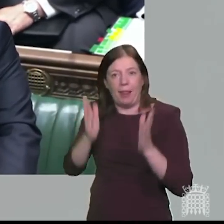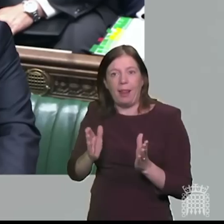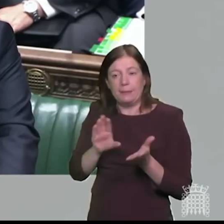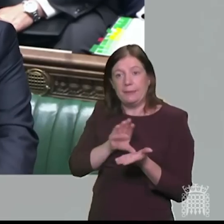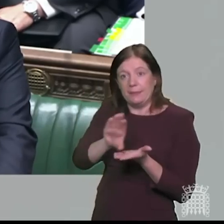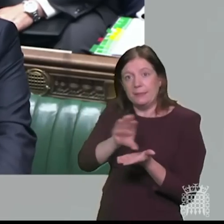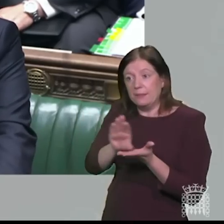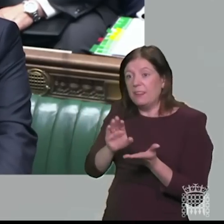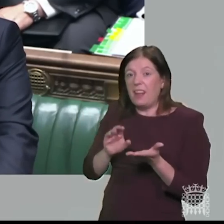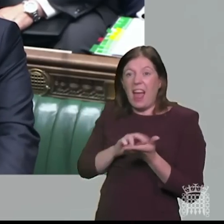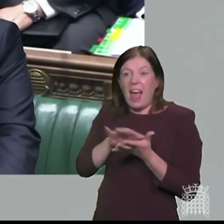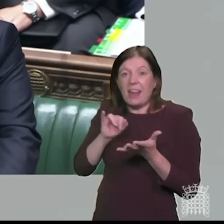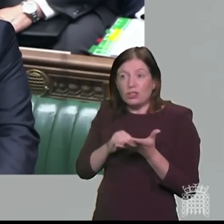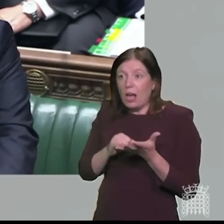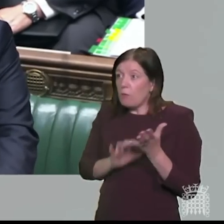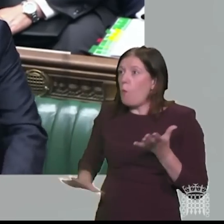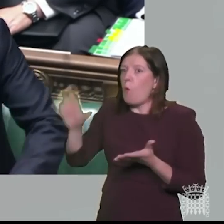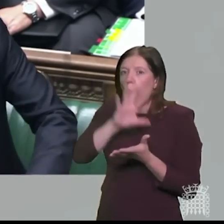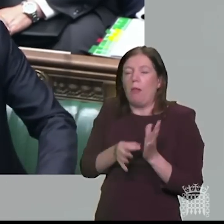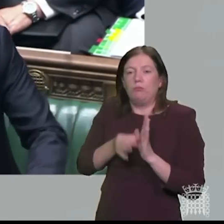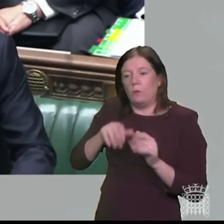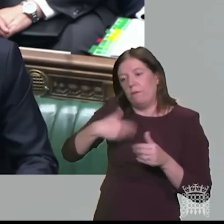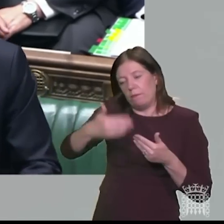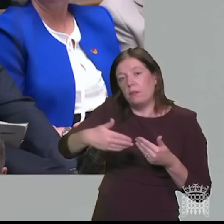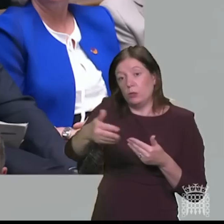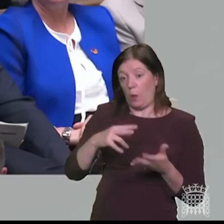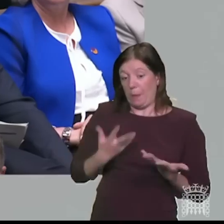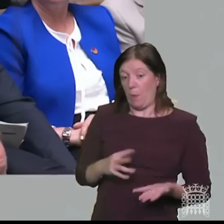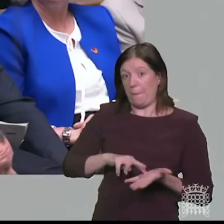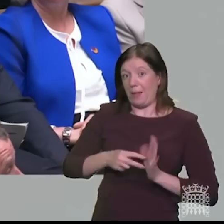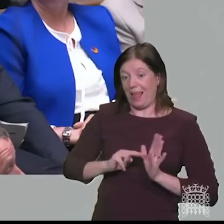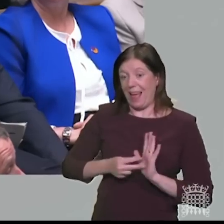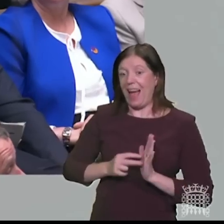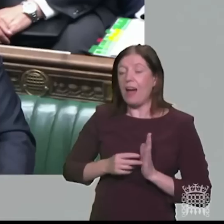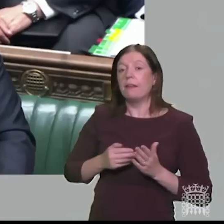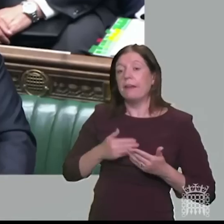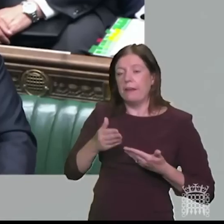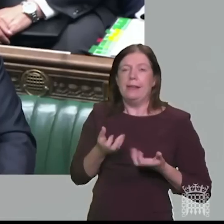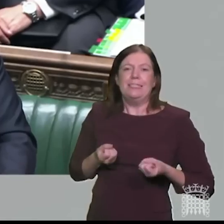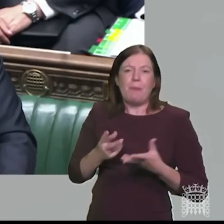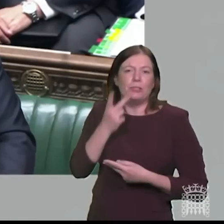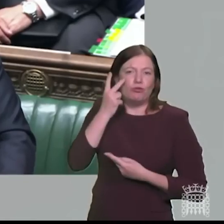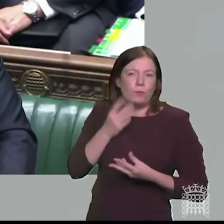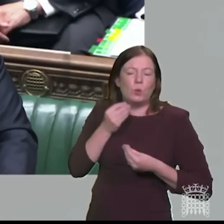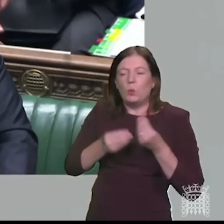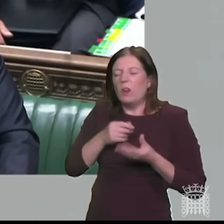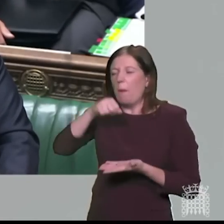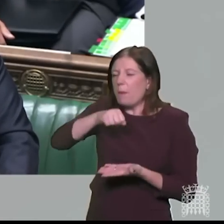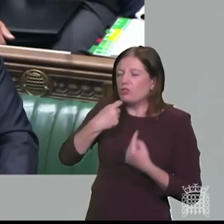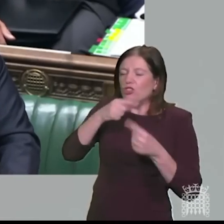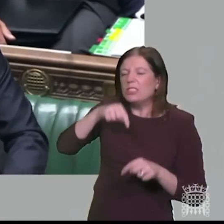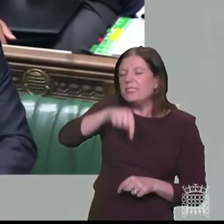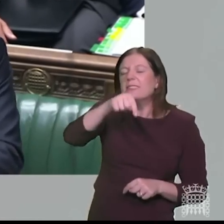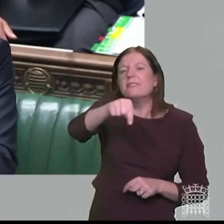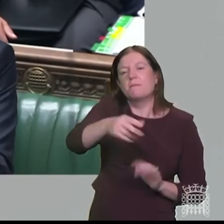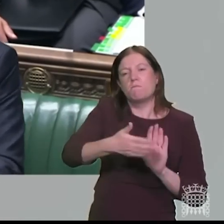investment to upgrade the NHS estate across the country. Now, future plans for that will obviously be set out in spending reviews and fiscal events, but in the meantime,